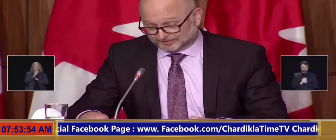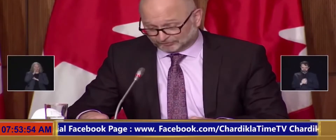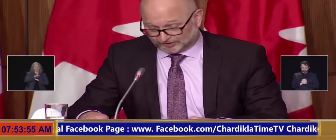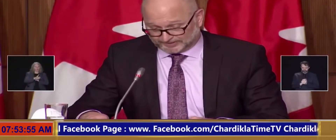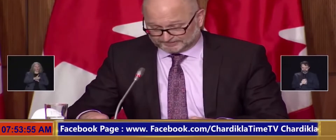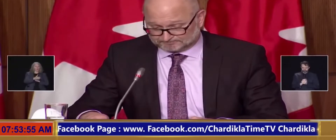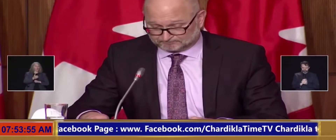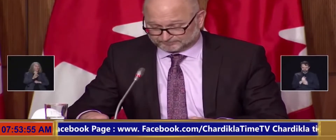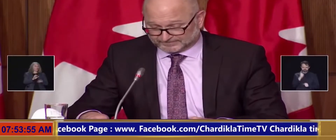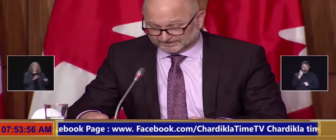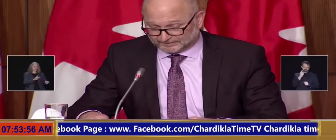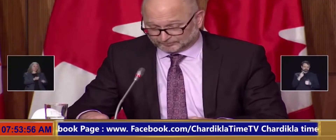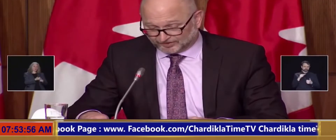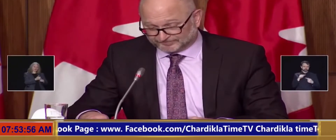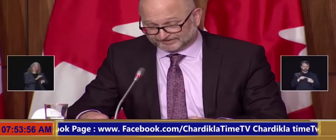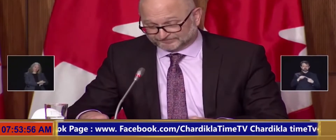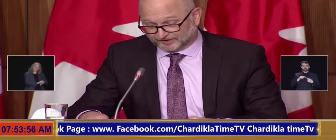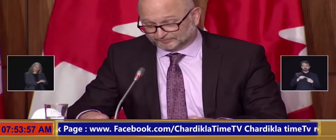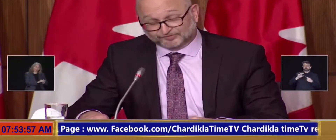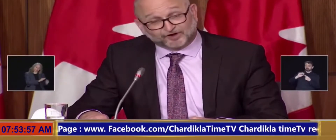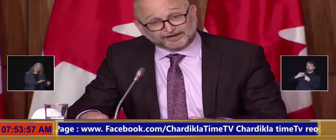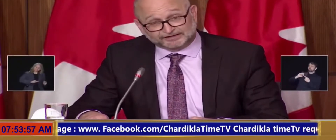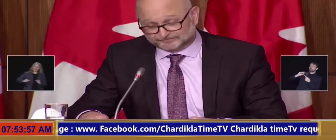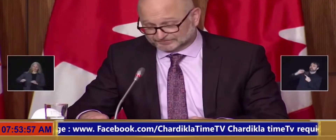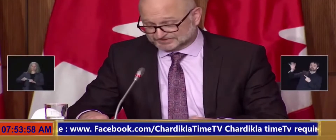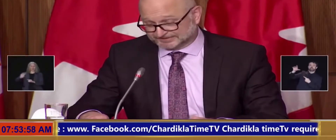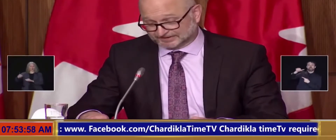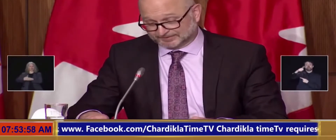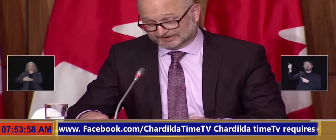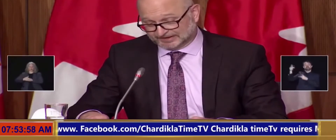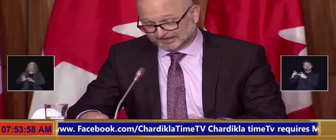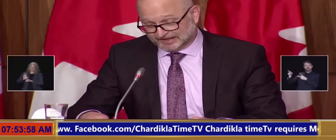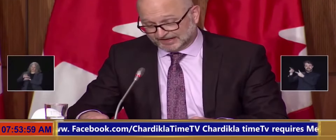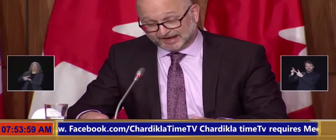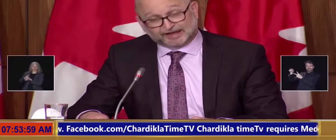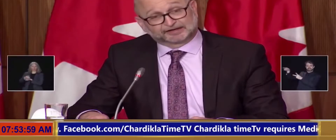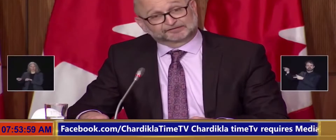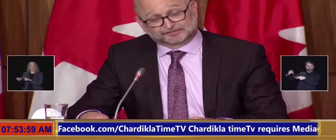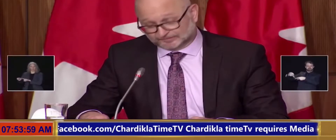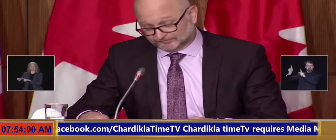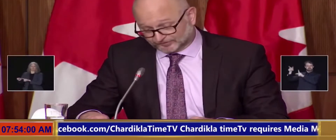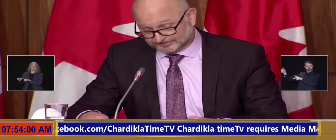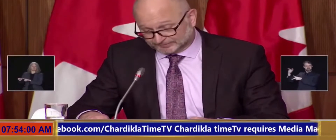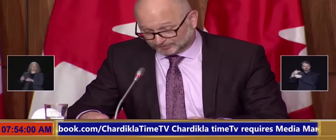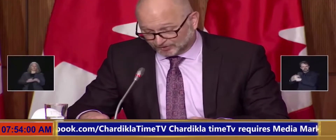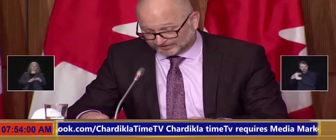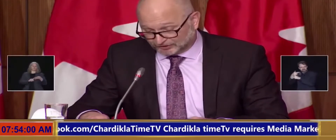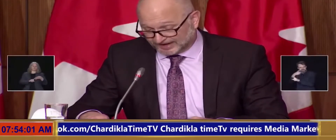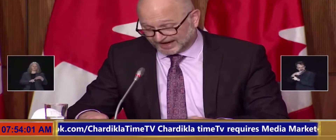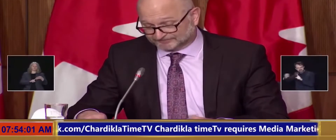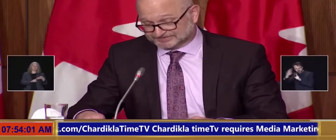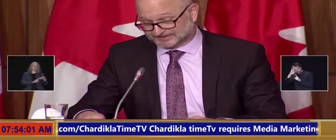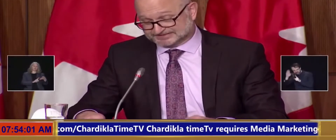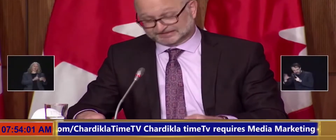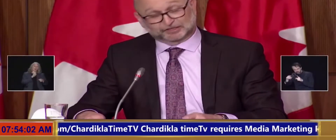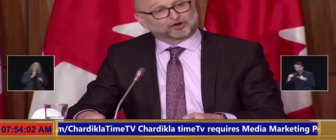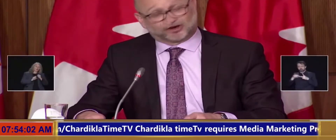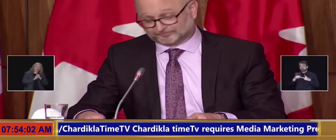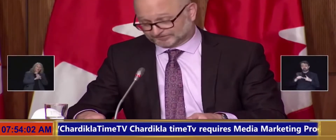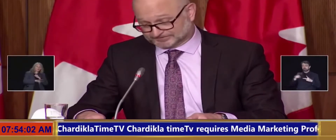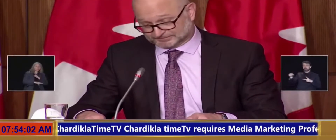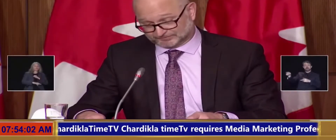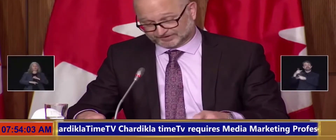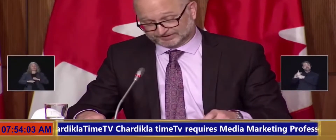conversion therapy abroad, profiting from providing conversion therapy, and fourthly, promoting or advertising